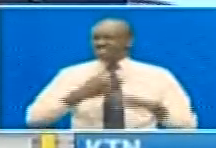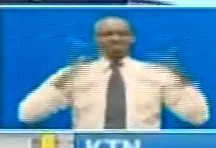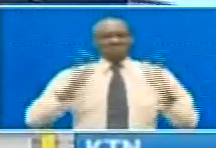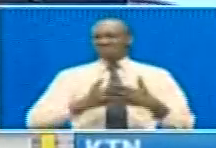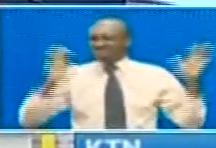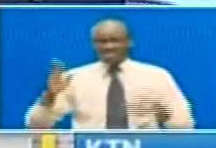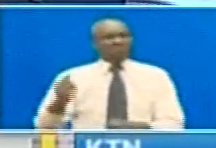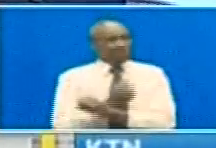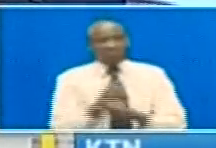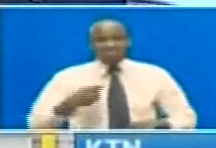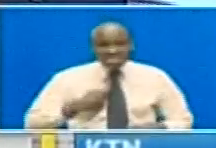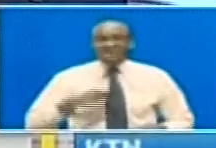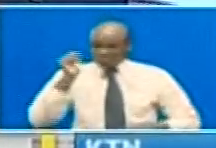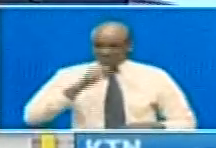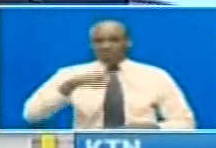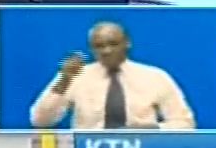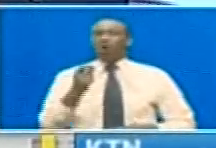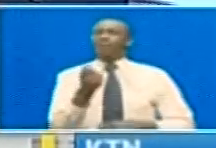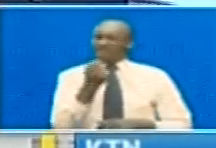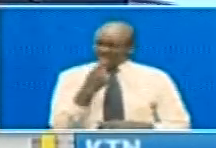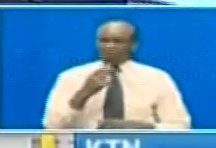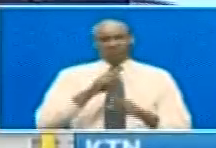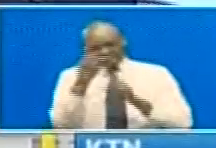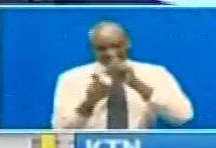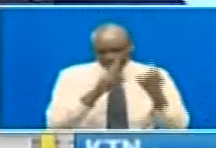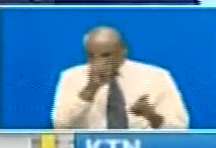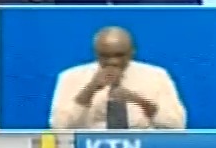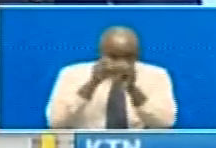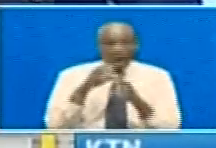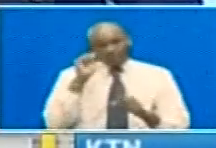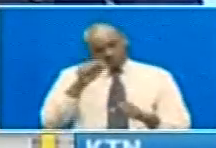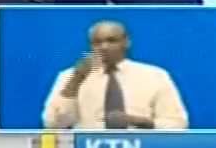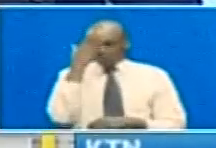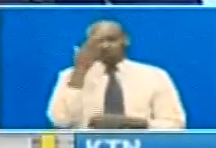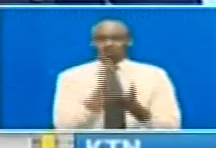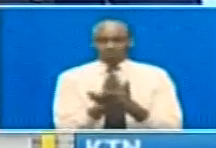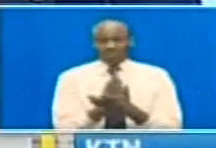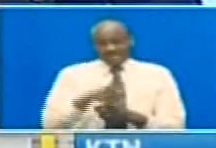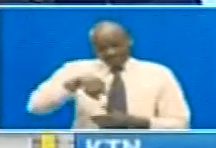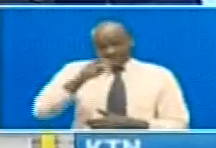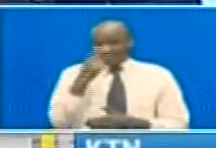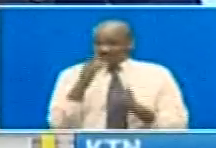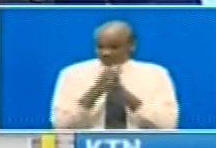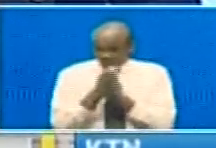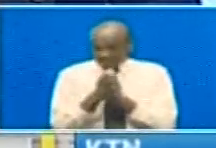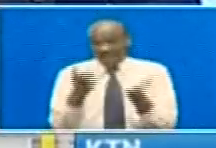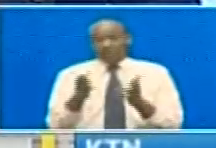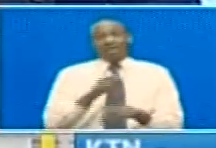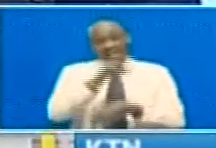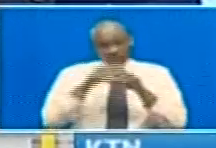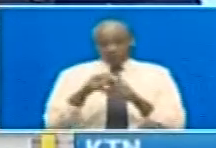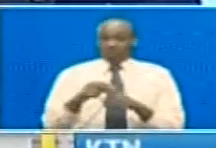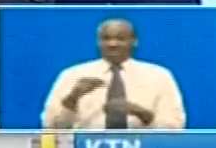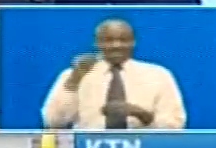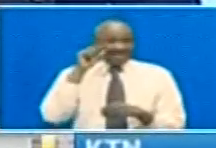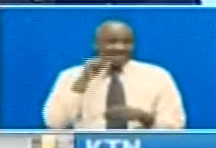him, says he is ready to undergo medical tests to prove his innocence. The MP gave his side of the story as the National Gender and Equality Commission